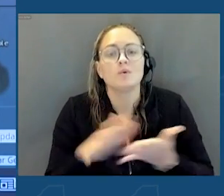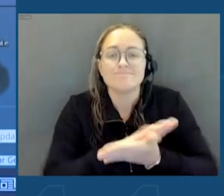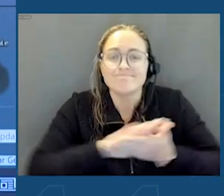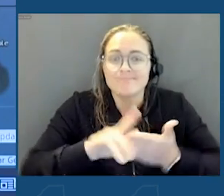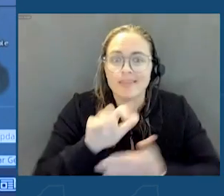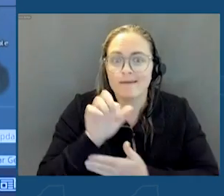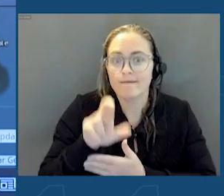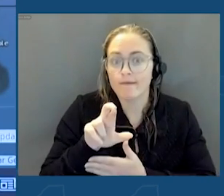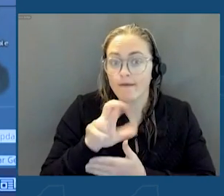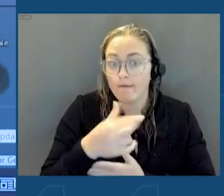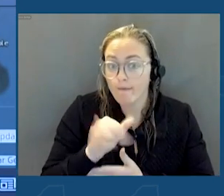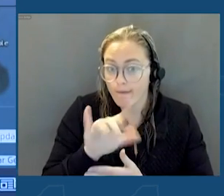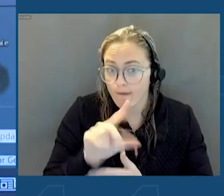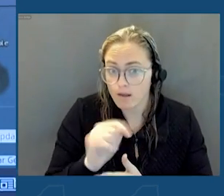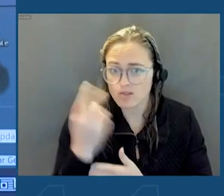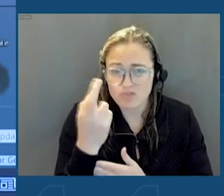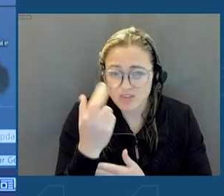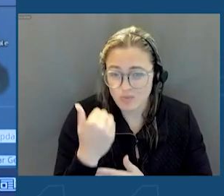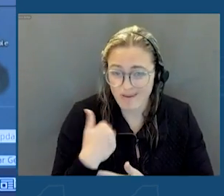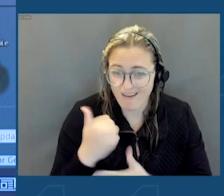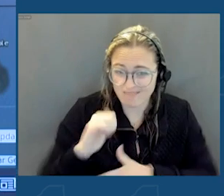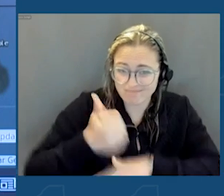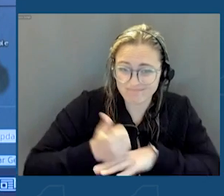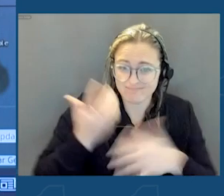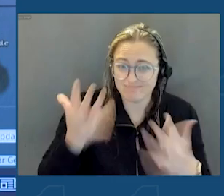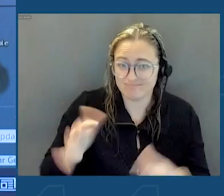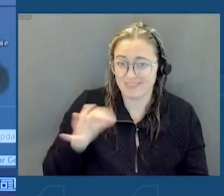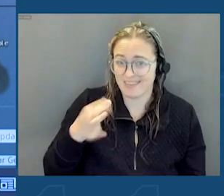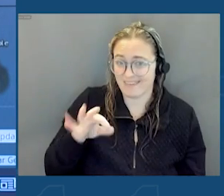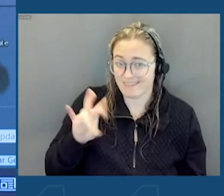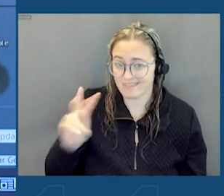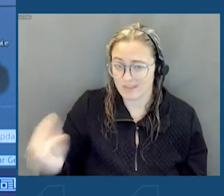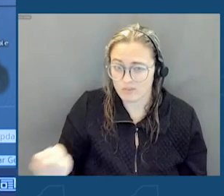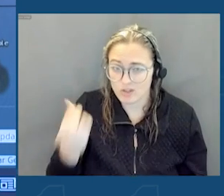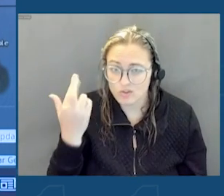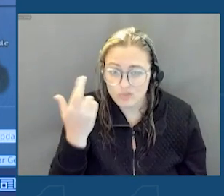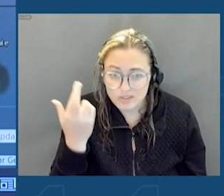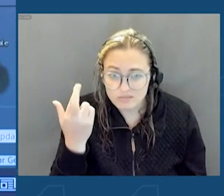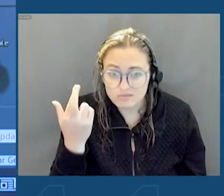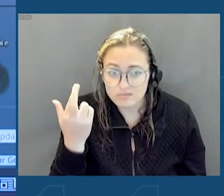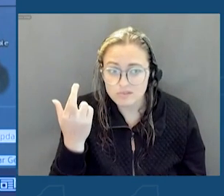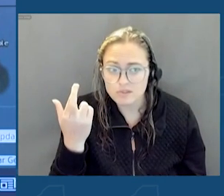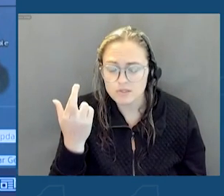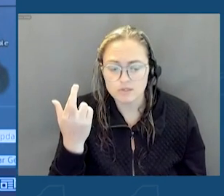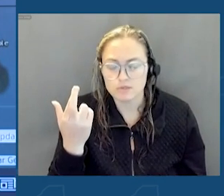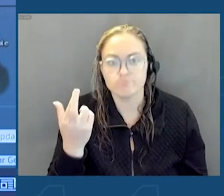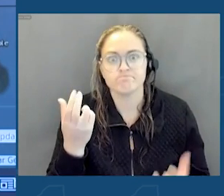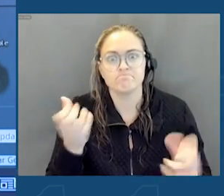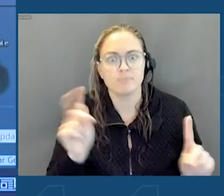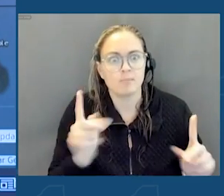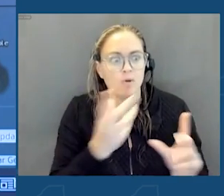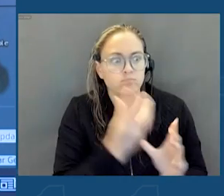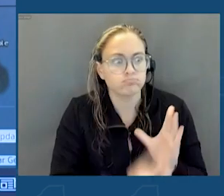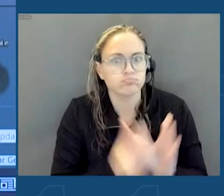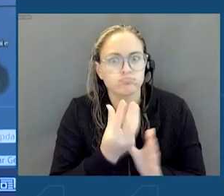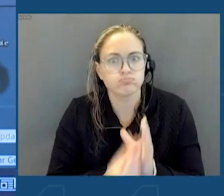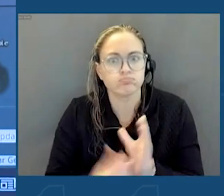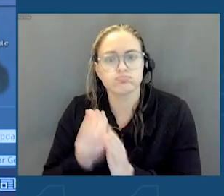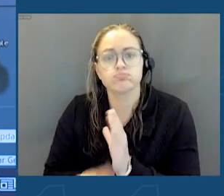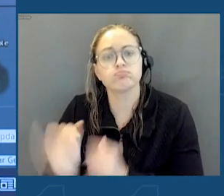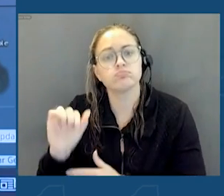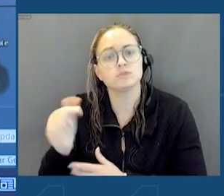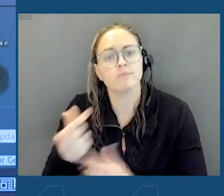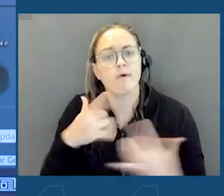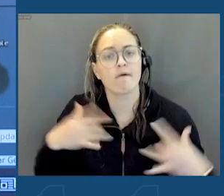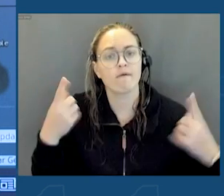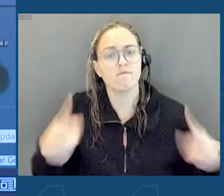have. The reason we have a Clean Air Act enacted back in 1970 was the tremendous loss of life when we had the smog event in